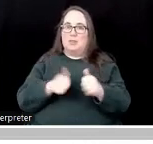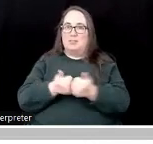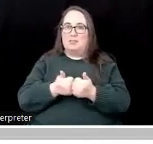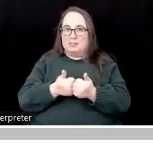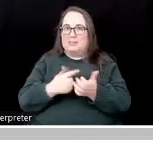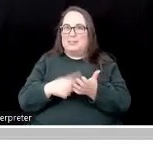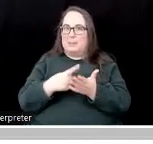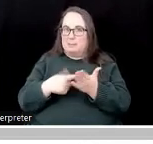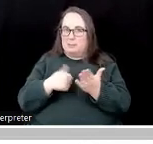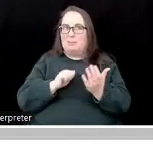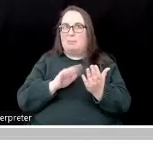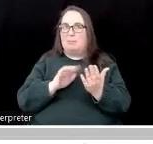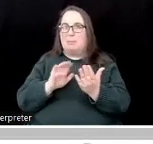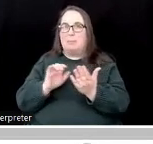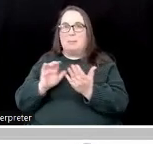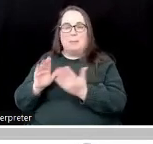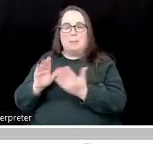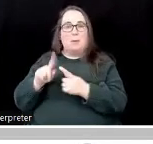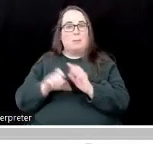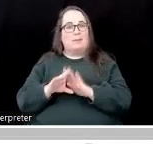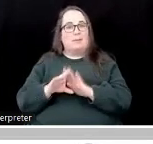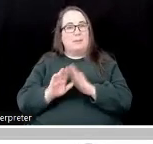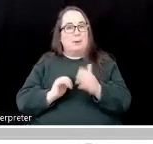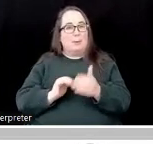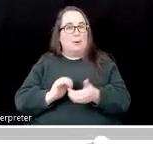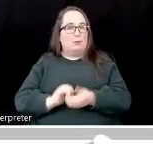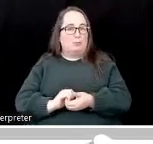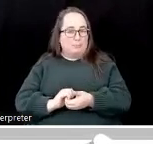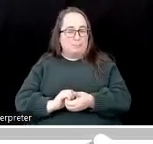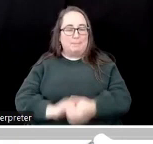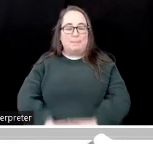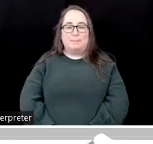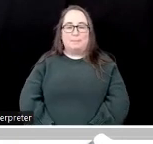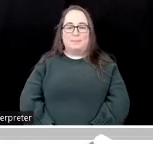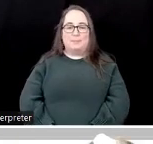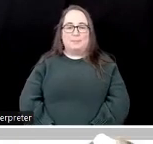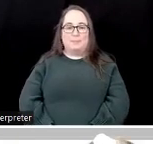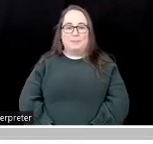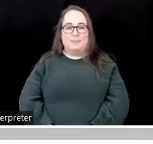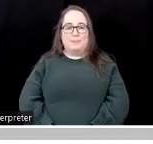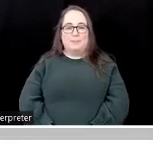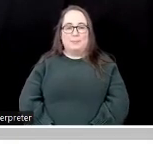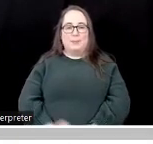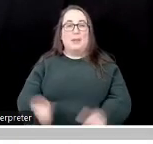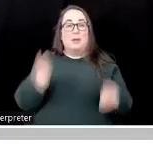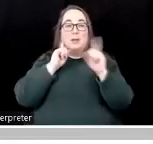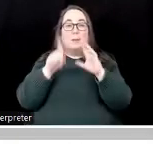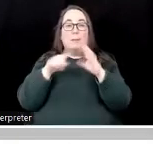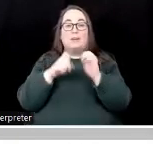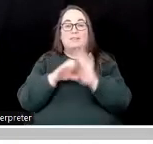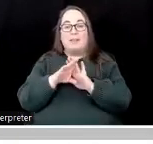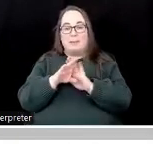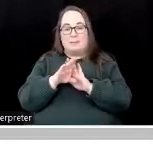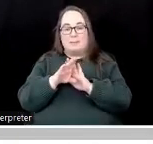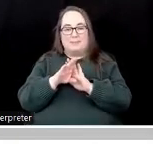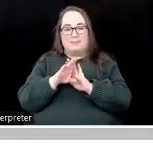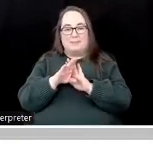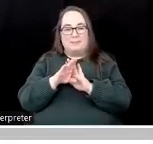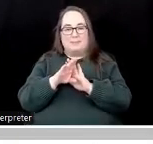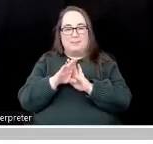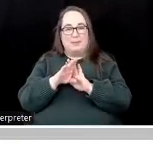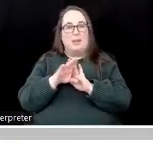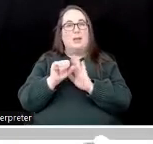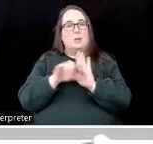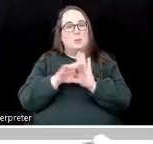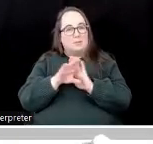sometimes we encounter as we develop these partnerships. You'll also hear about you also will develop